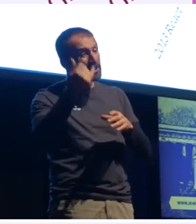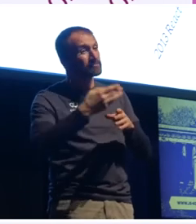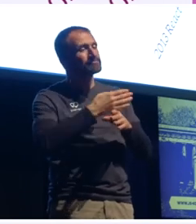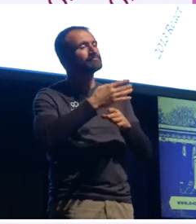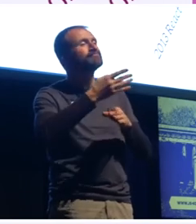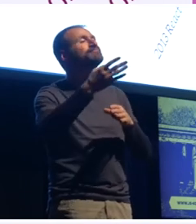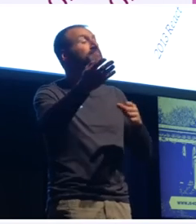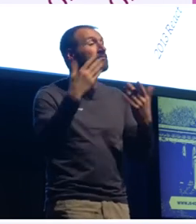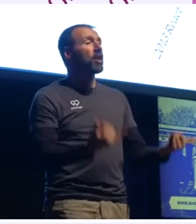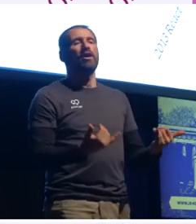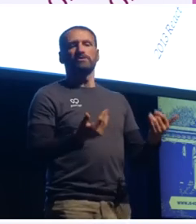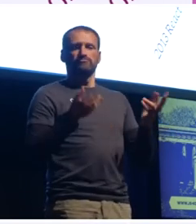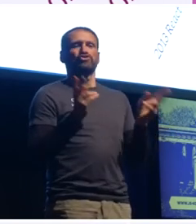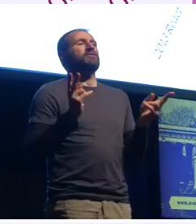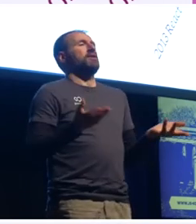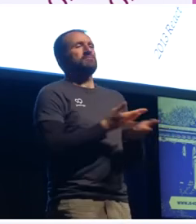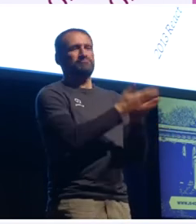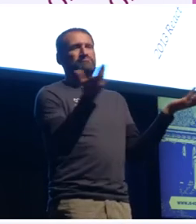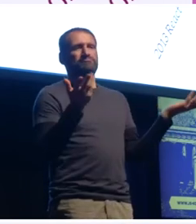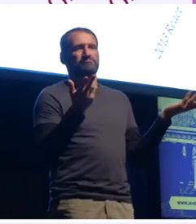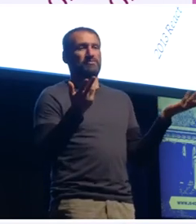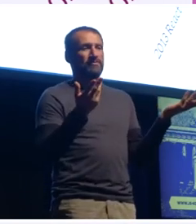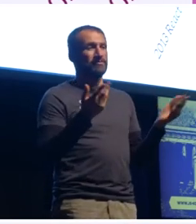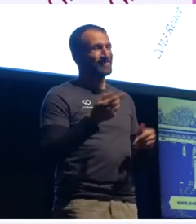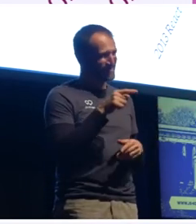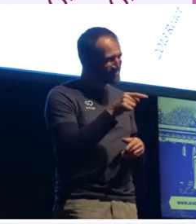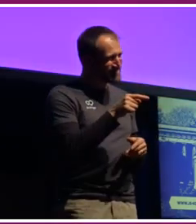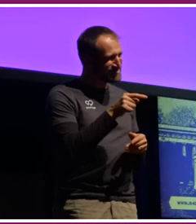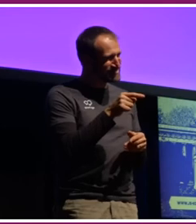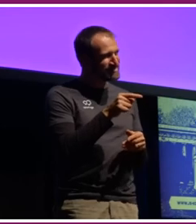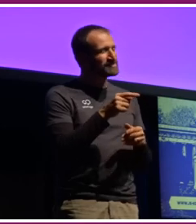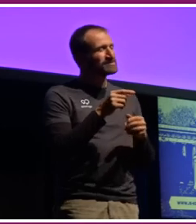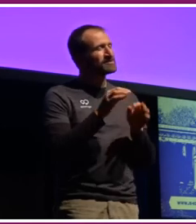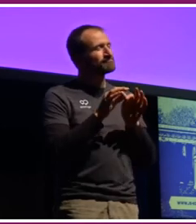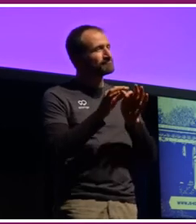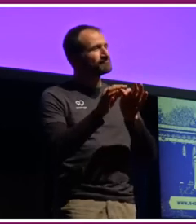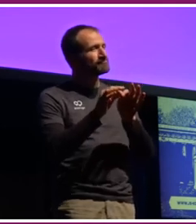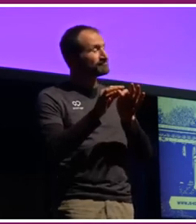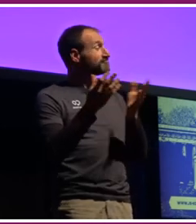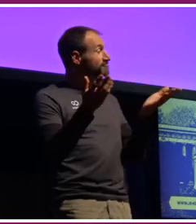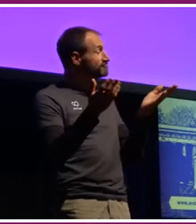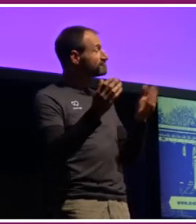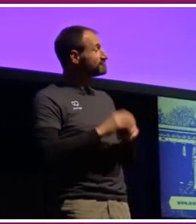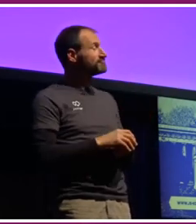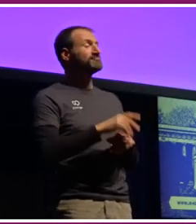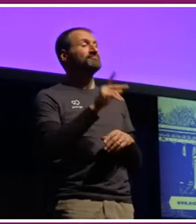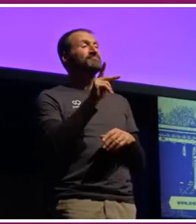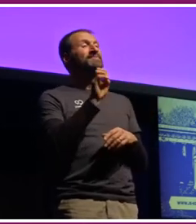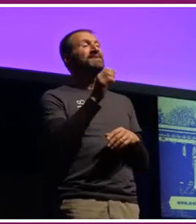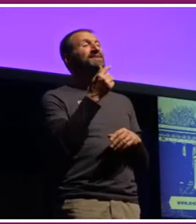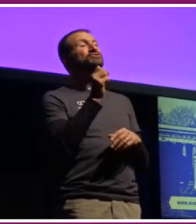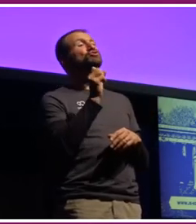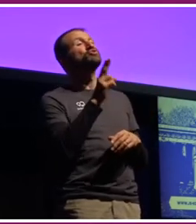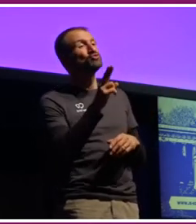we have today. It will keep happening. That leaves us to Ketsu. Because of this, the